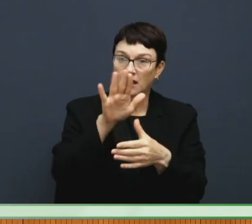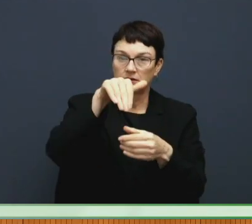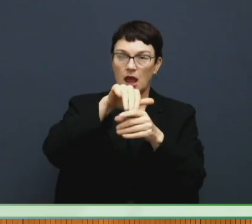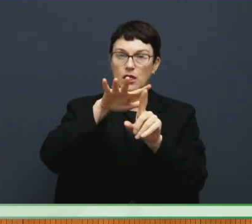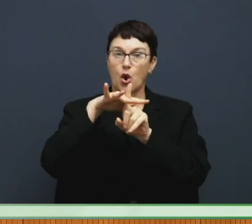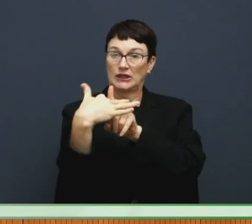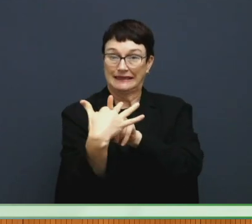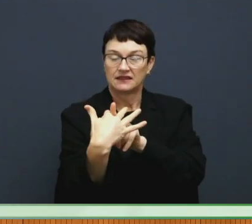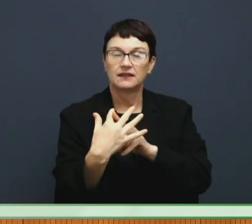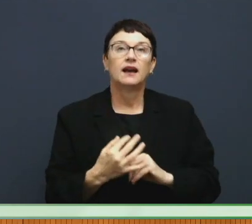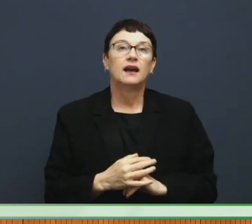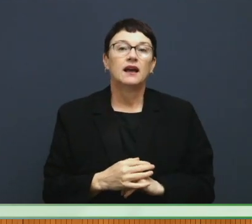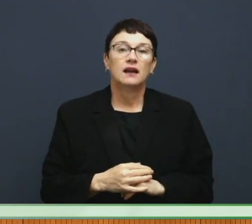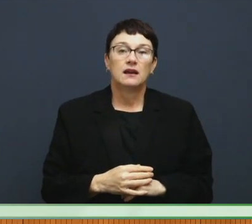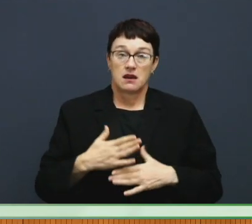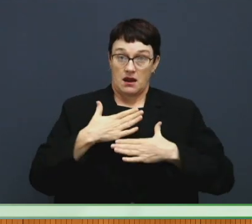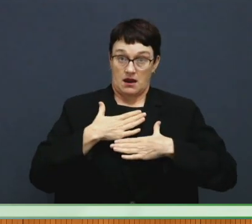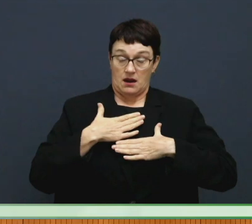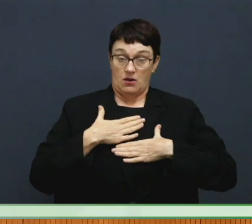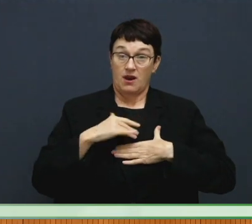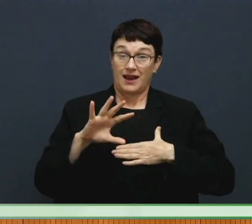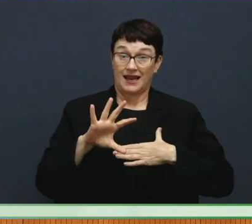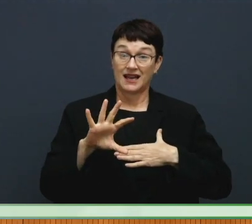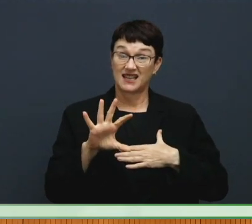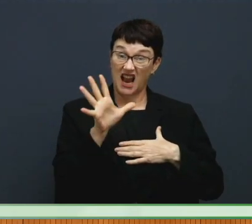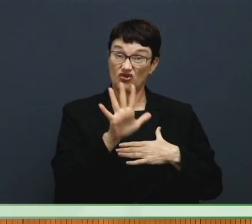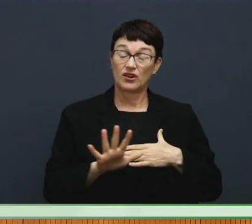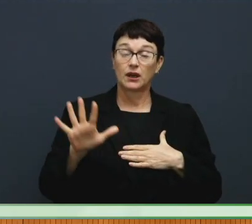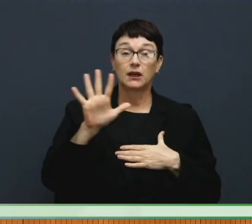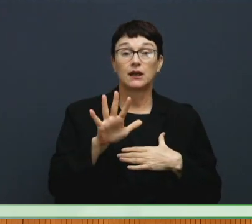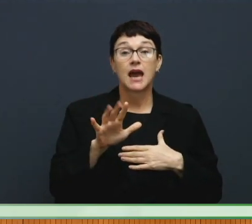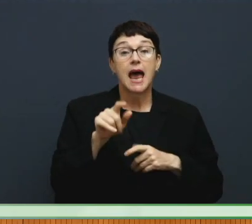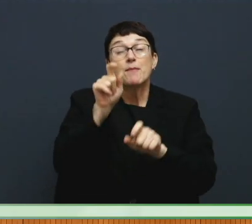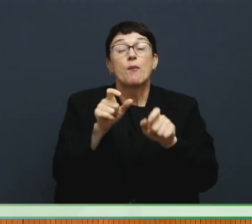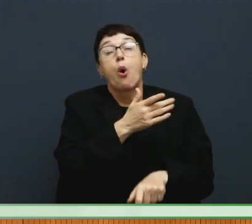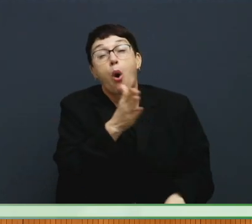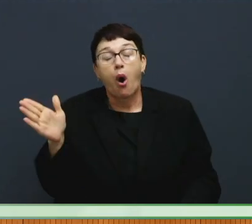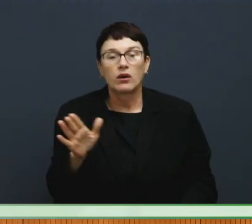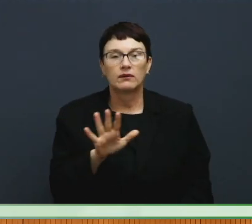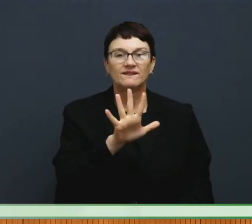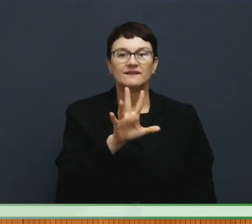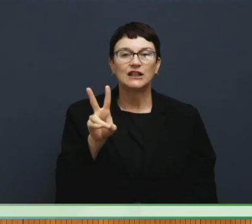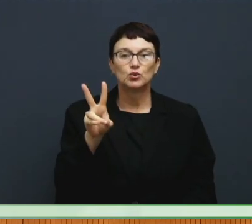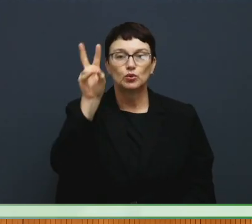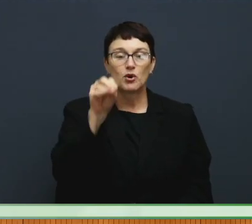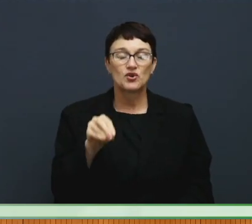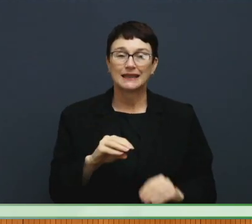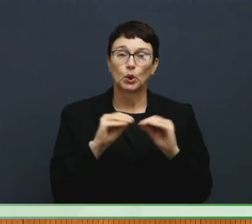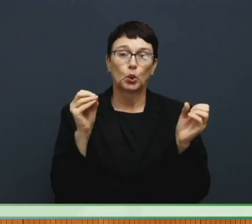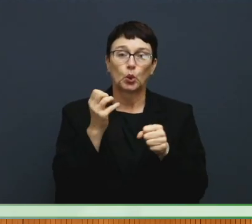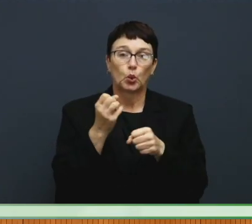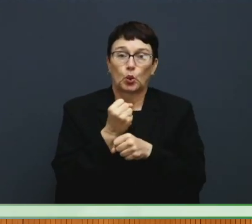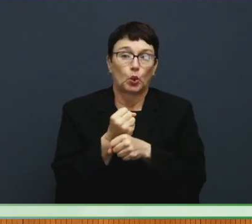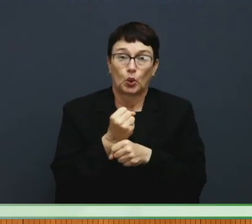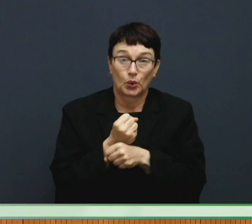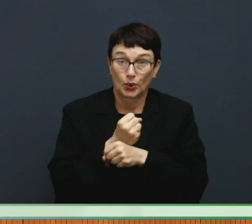where 32% of people are unemployed. So here you've got a huge unemployment number where